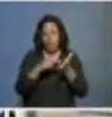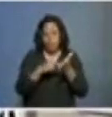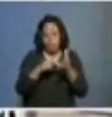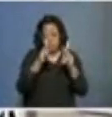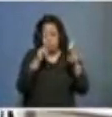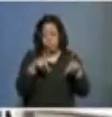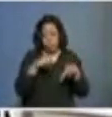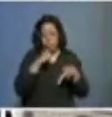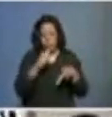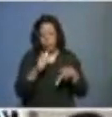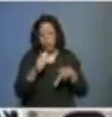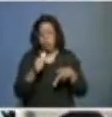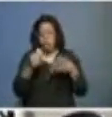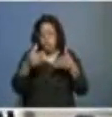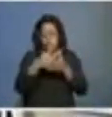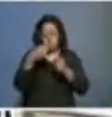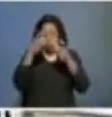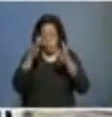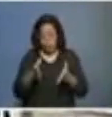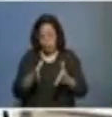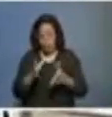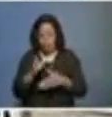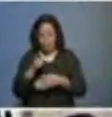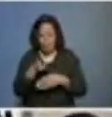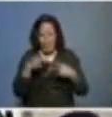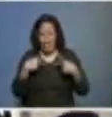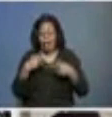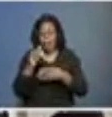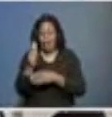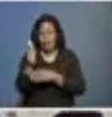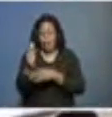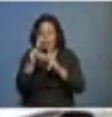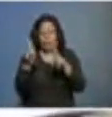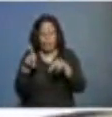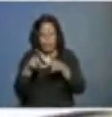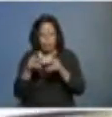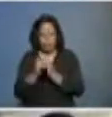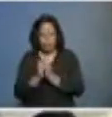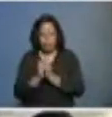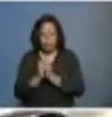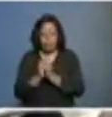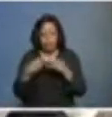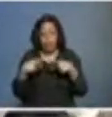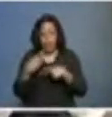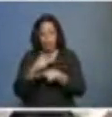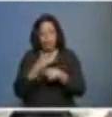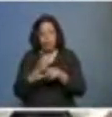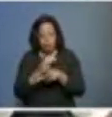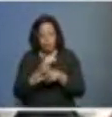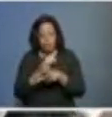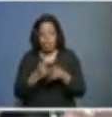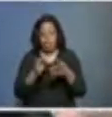They just have their own plates. We're trying to streamline this product where persons are leasing and